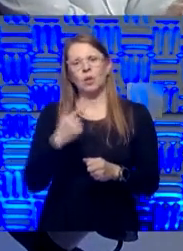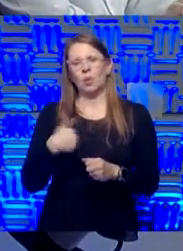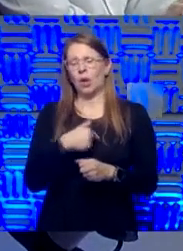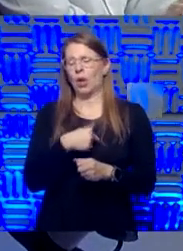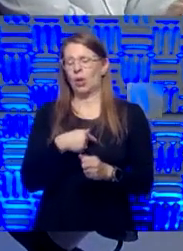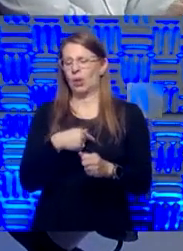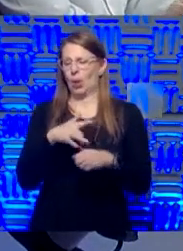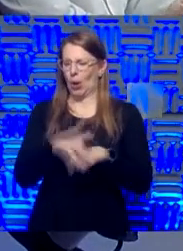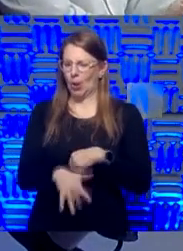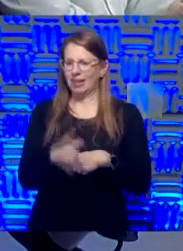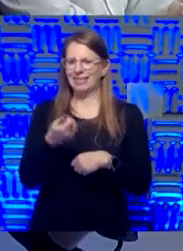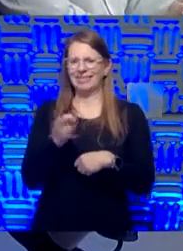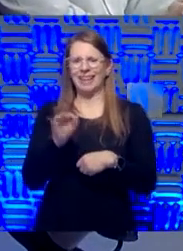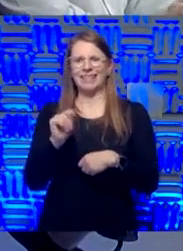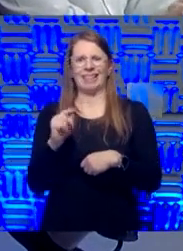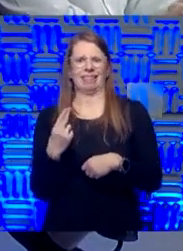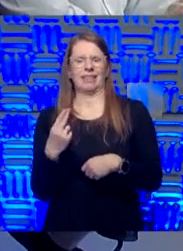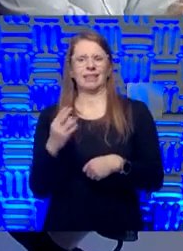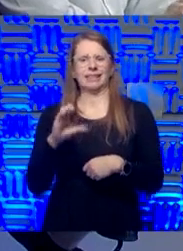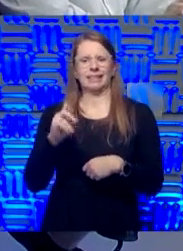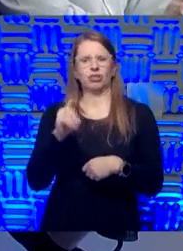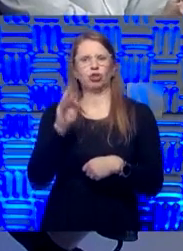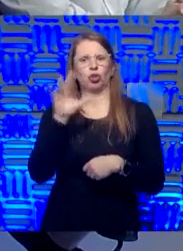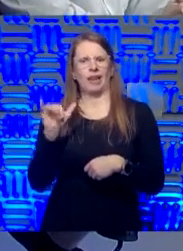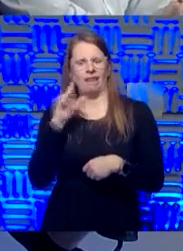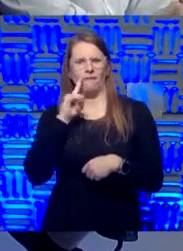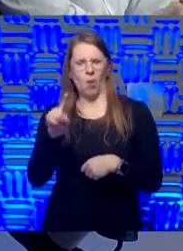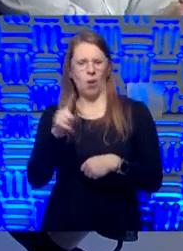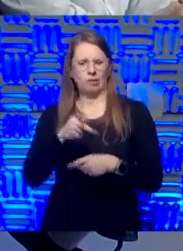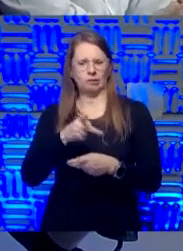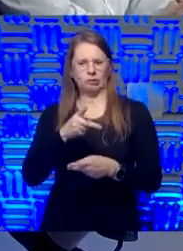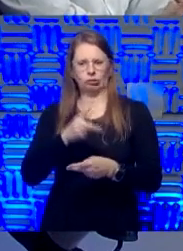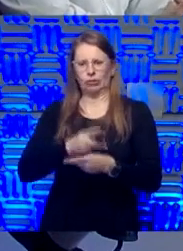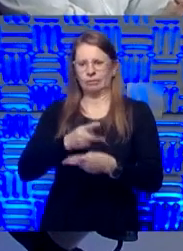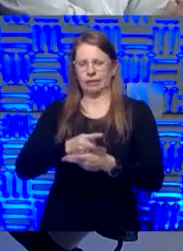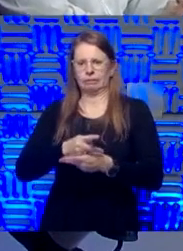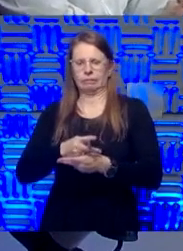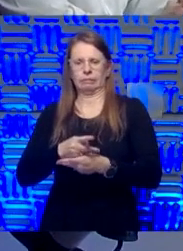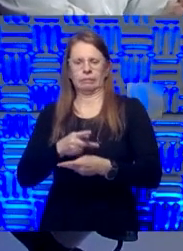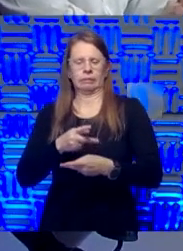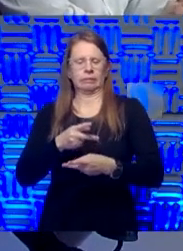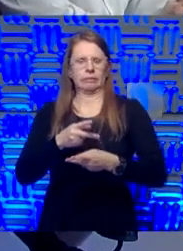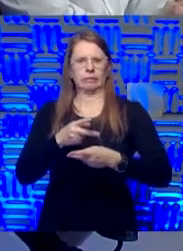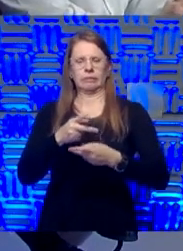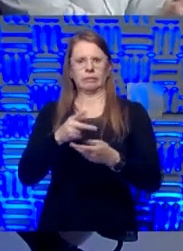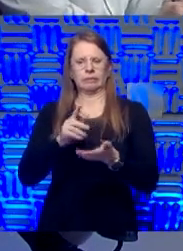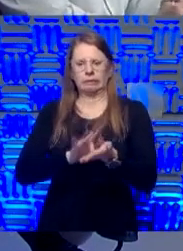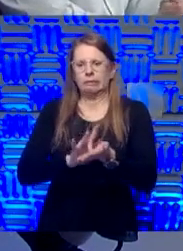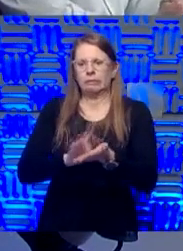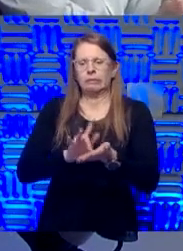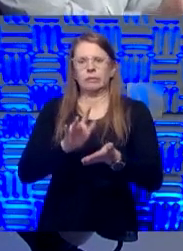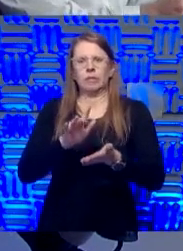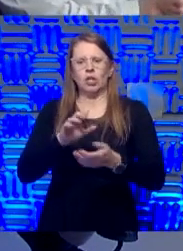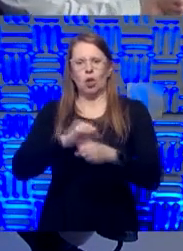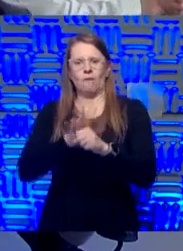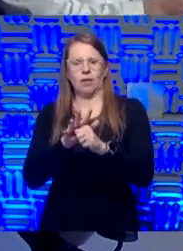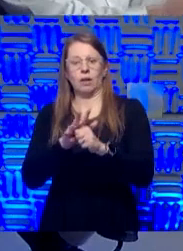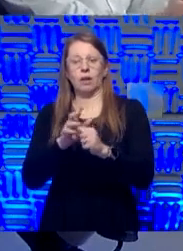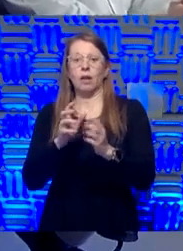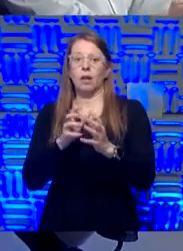in terms of our treatment approach to coronavirus right now. There are just so many things we don't know about it. So when we